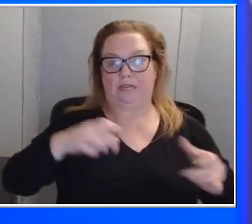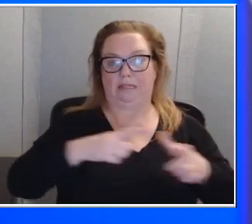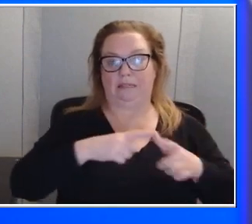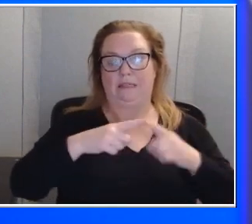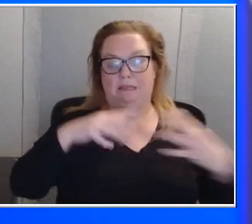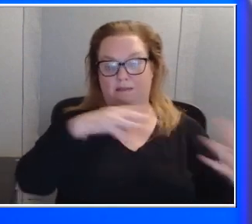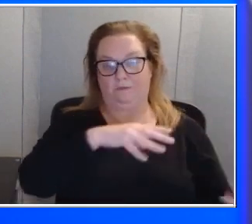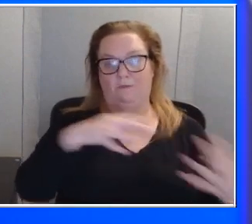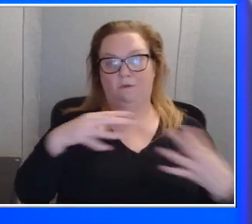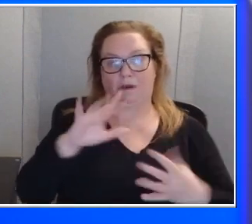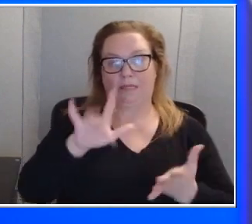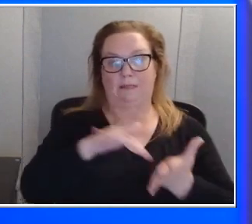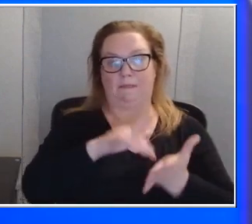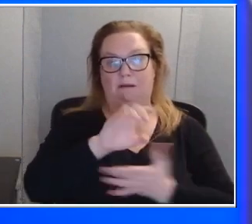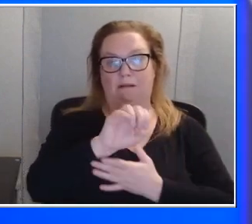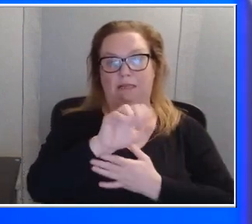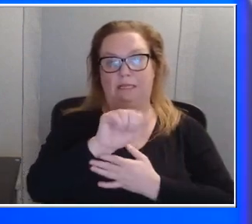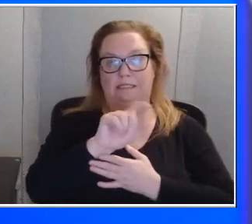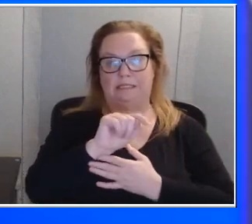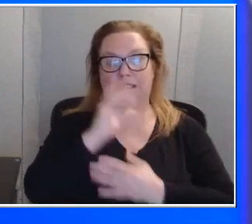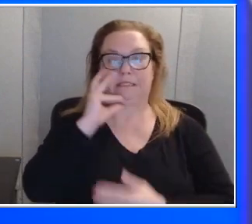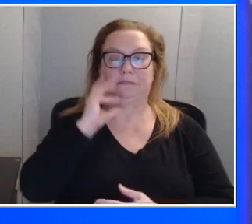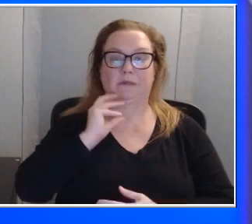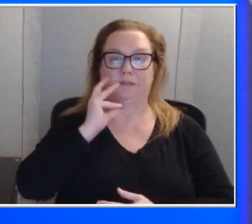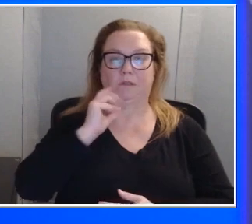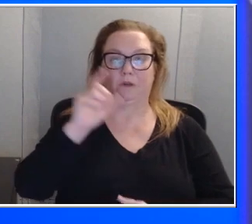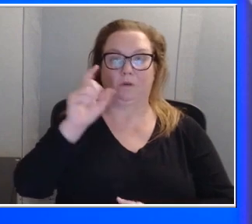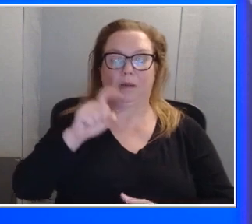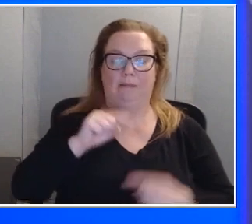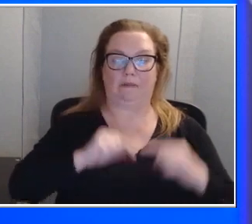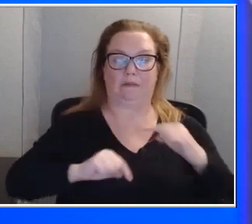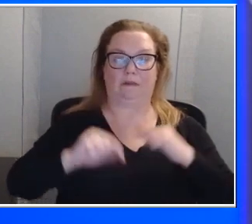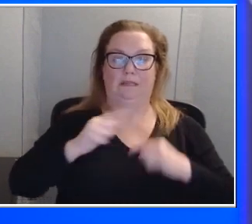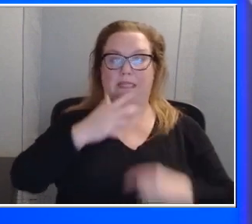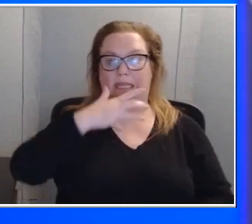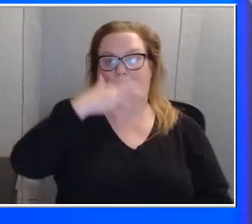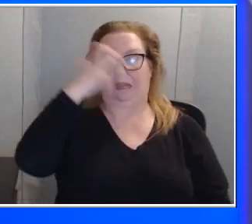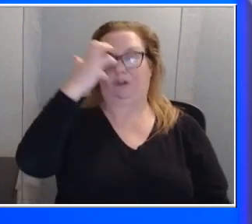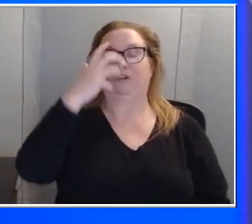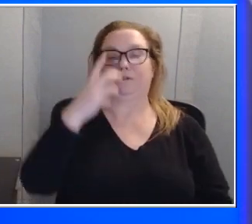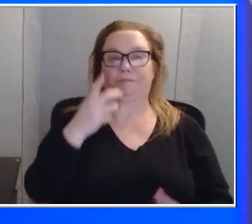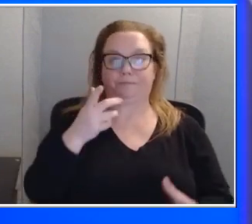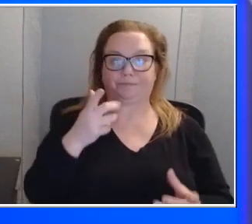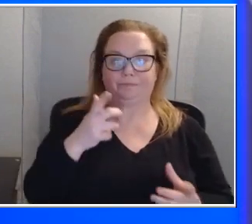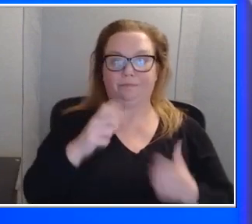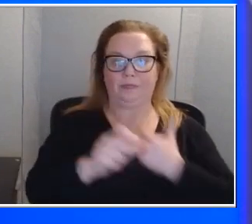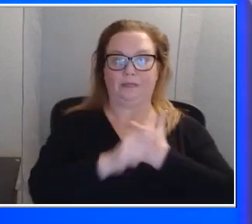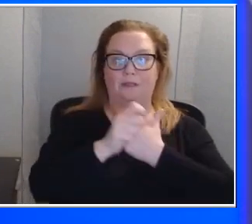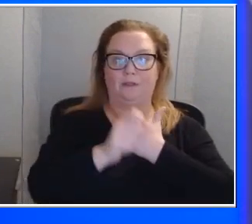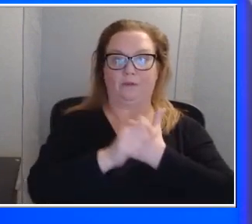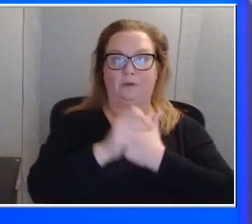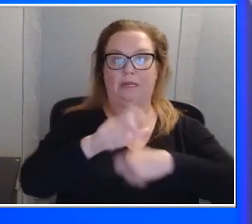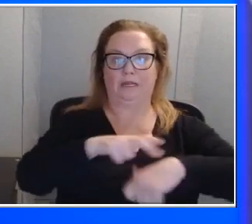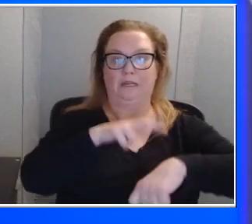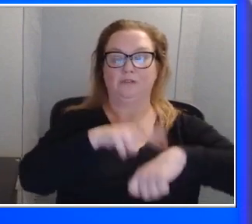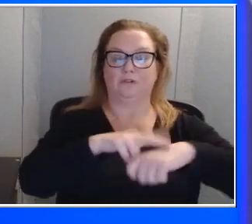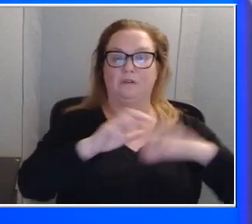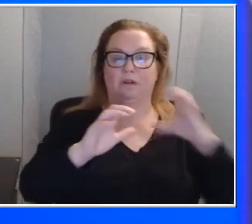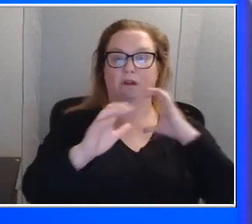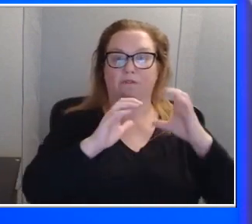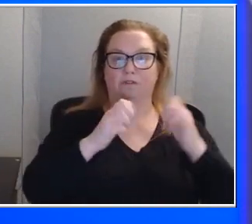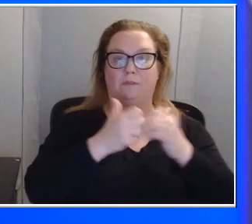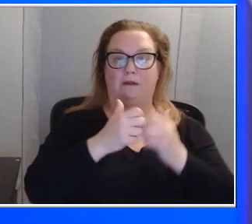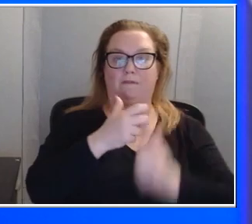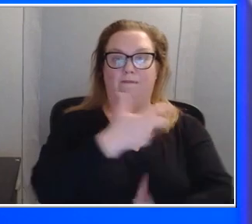and Middle East experience. We have to dial back the anger and the threatening nature of this conversation about vaccines.